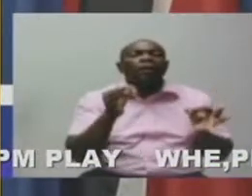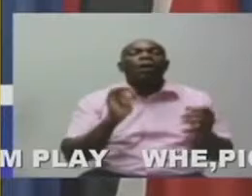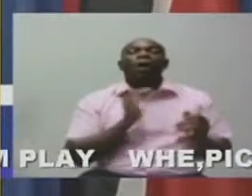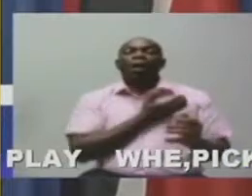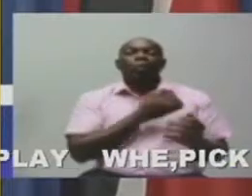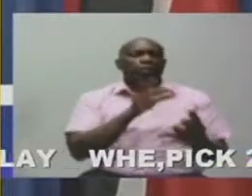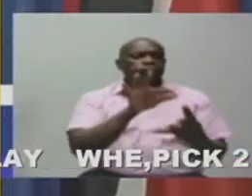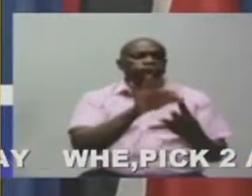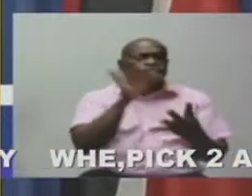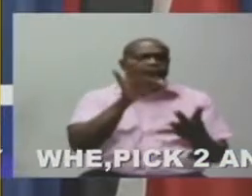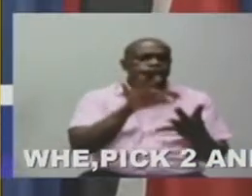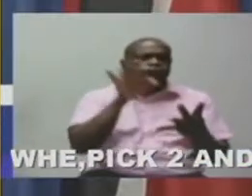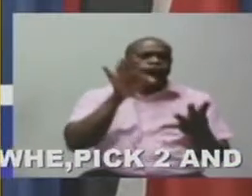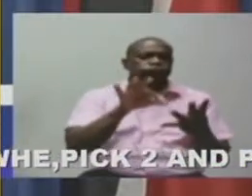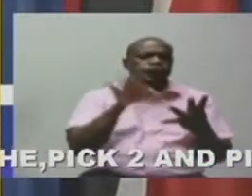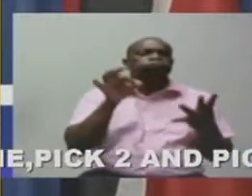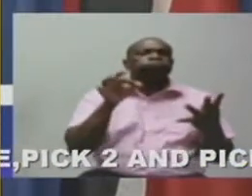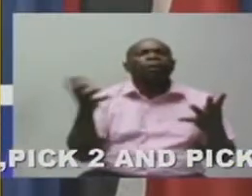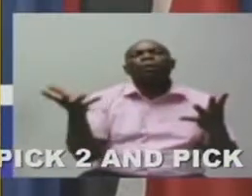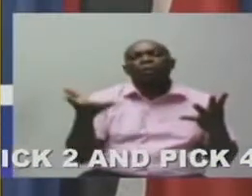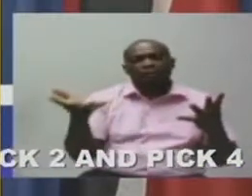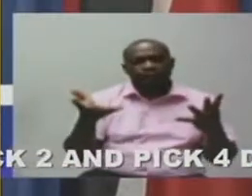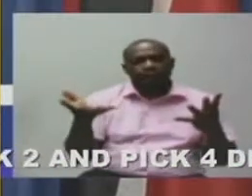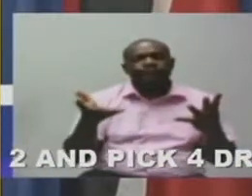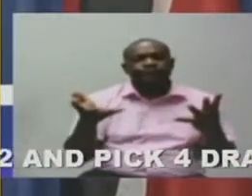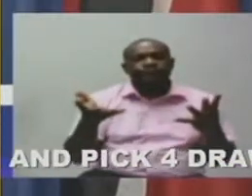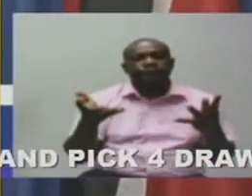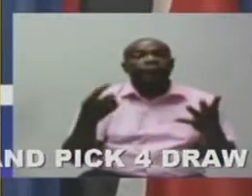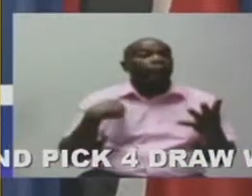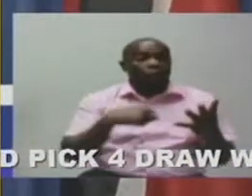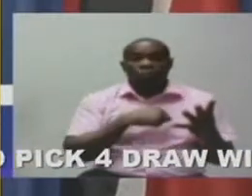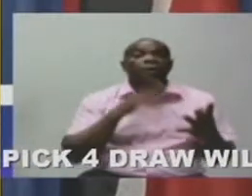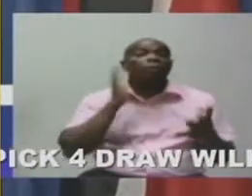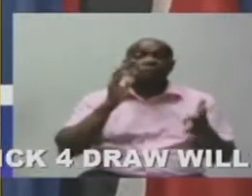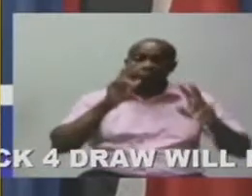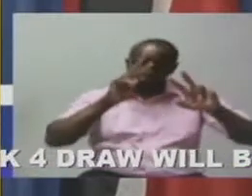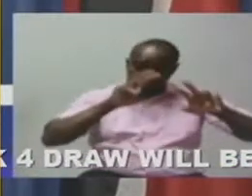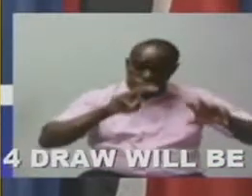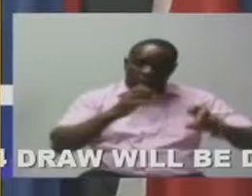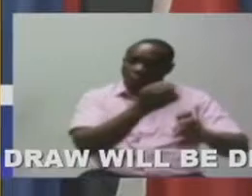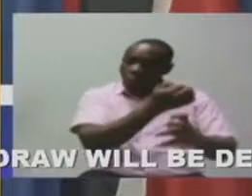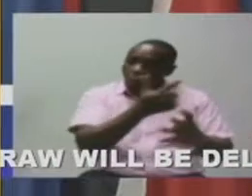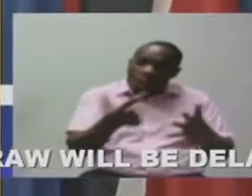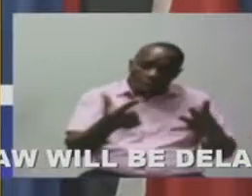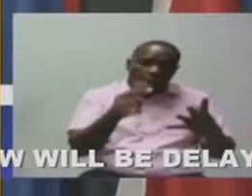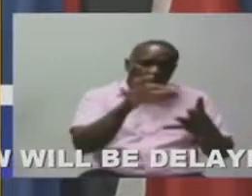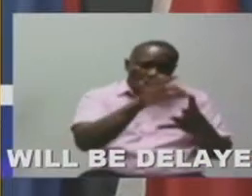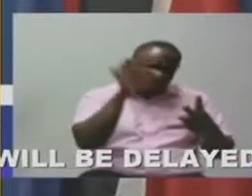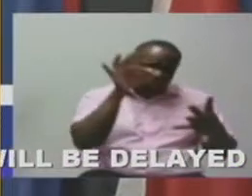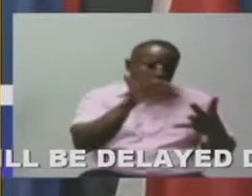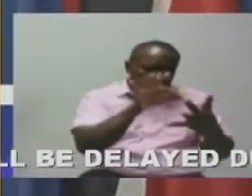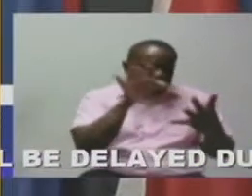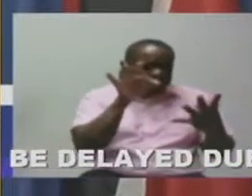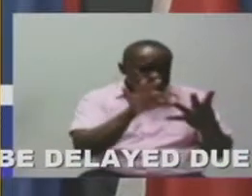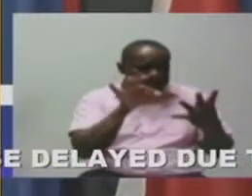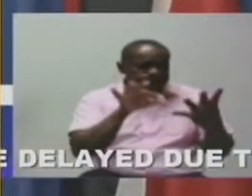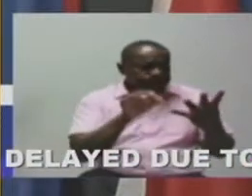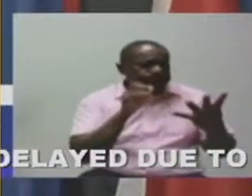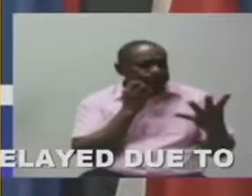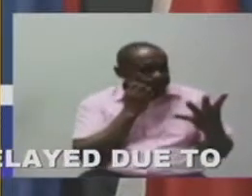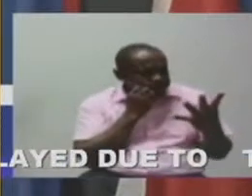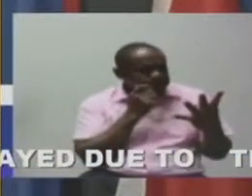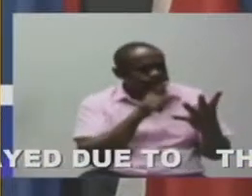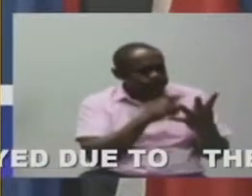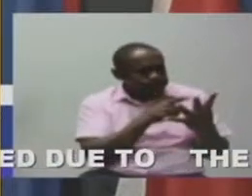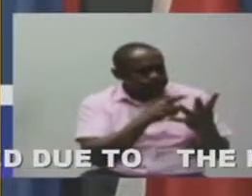We have to consider all options. And the safe workplace will always be one of those options.